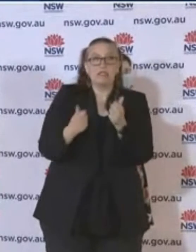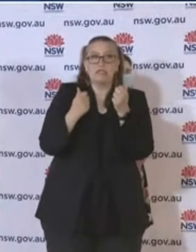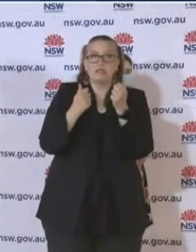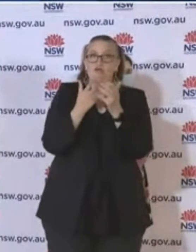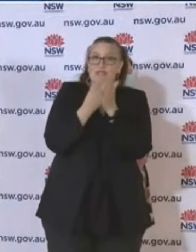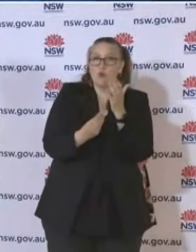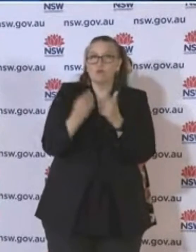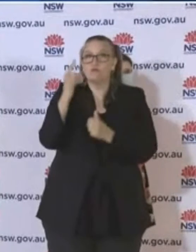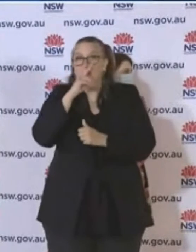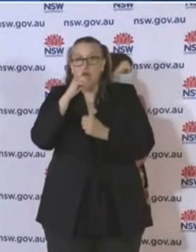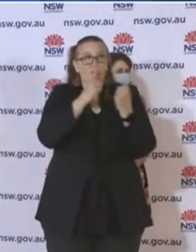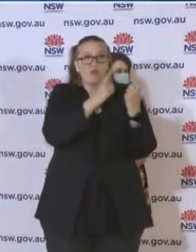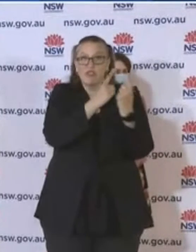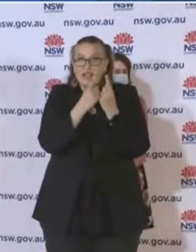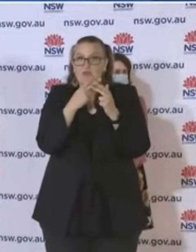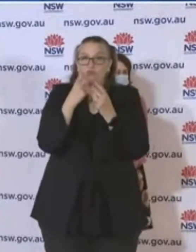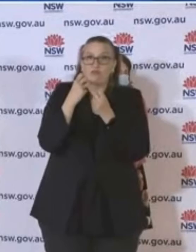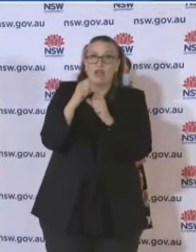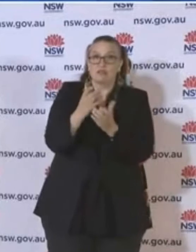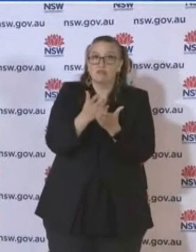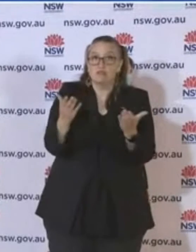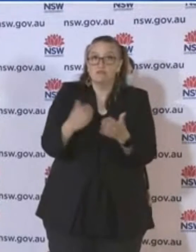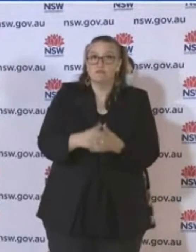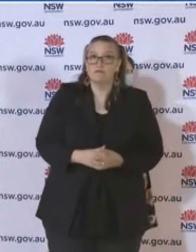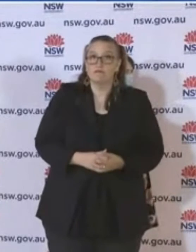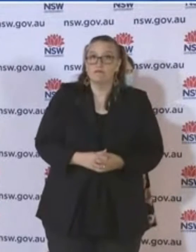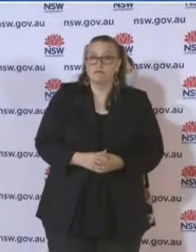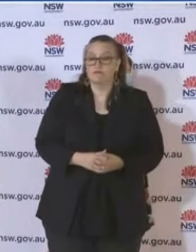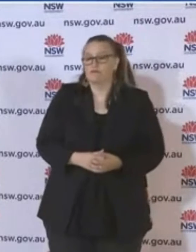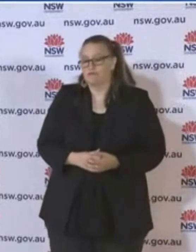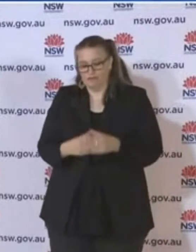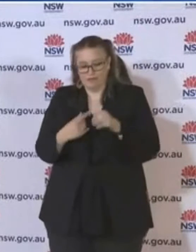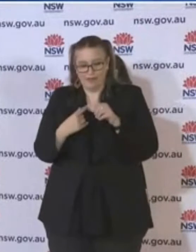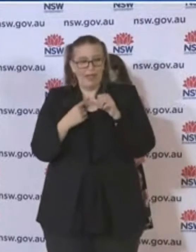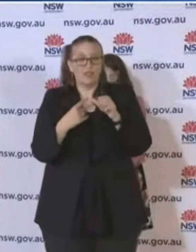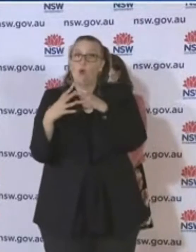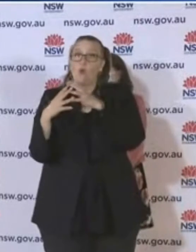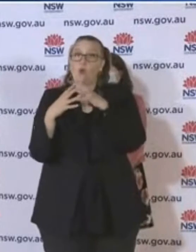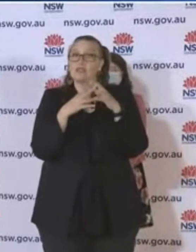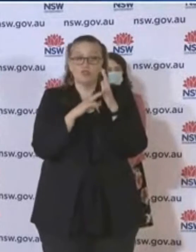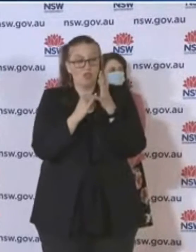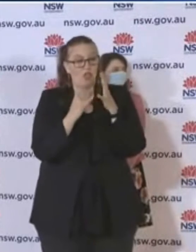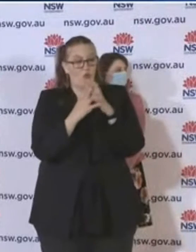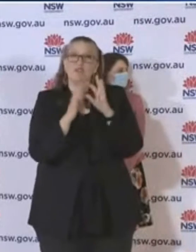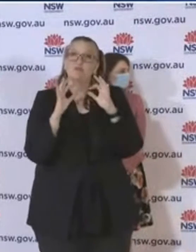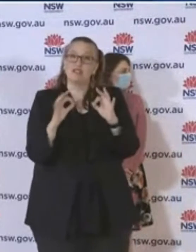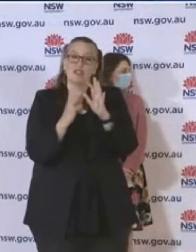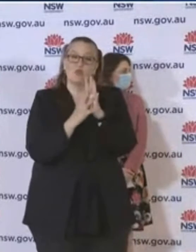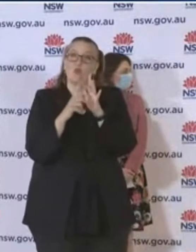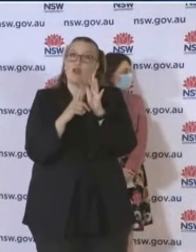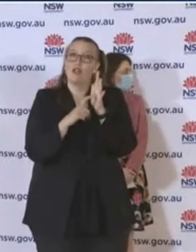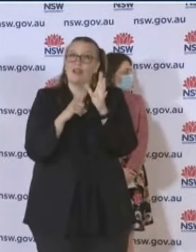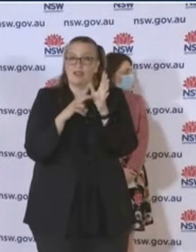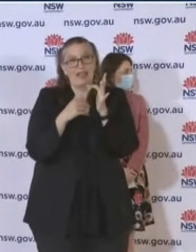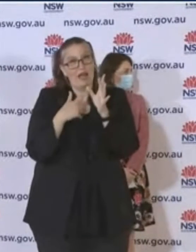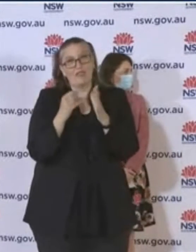challenges, but we have surged enormously in our ability and with our staffing. We've sent